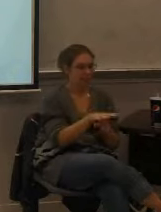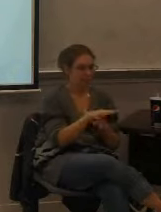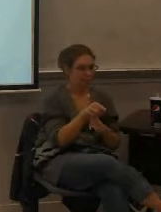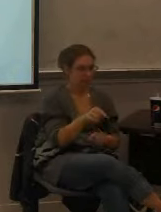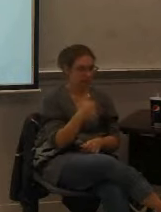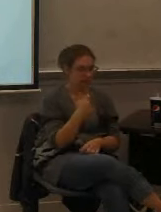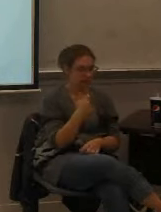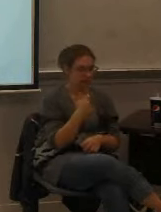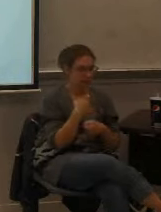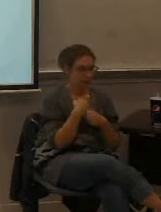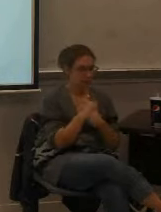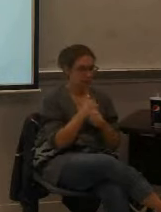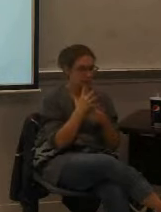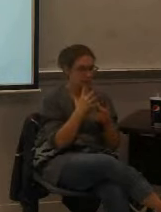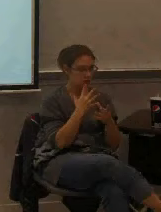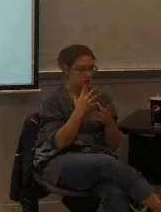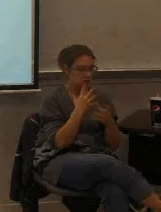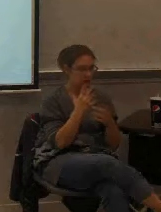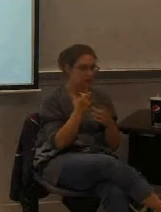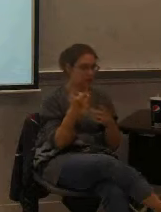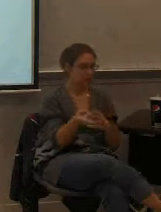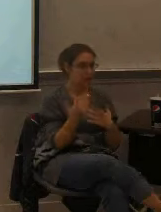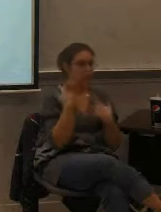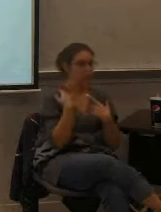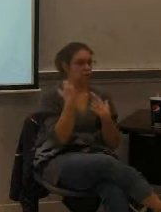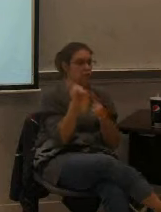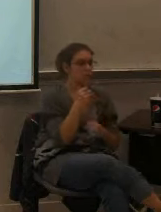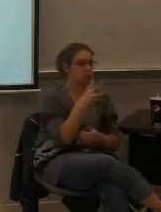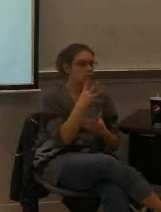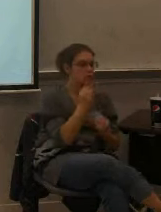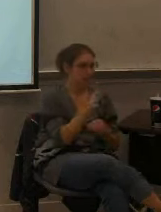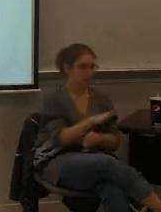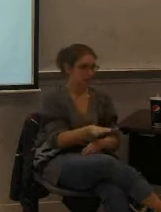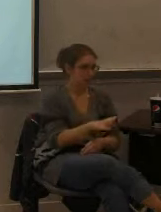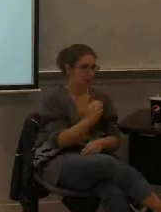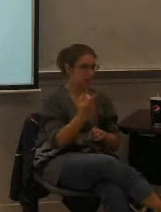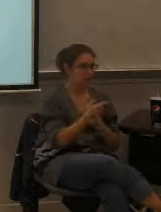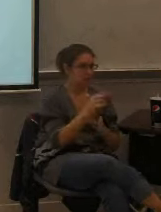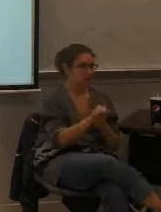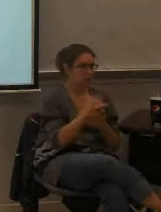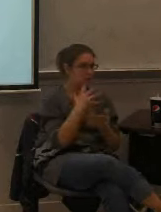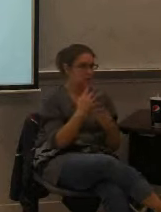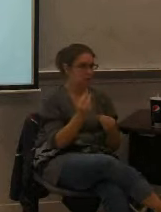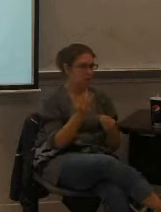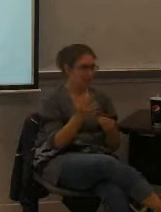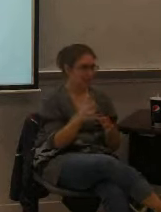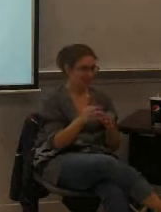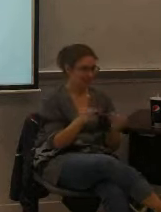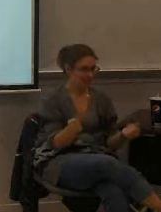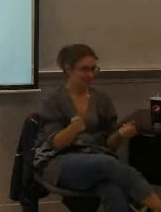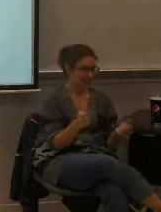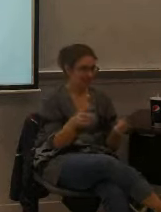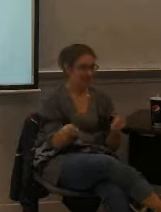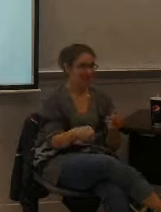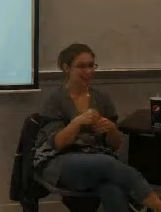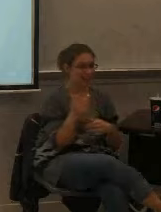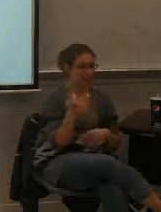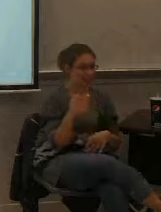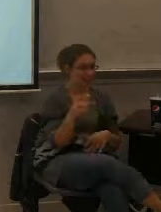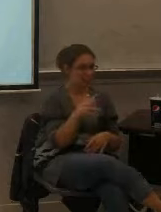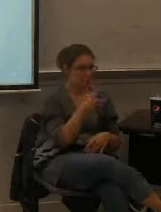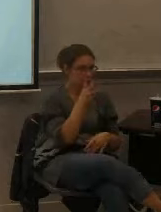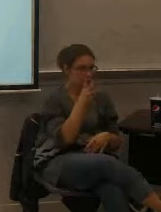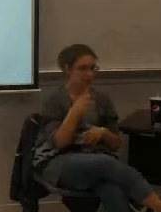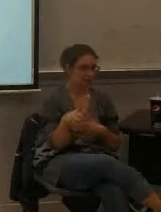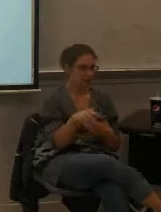actually create restore a wetland and use that wetland to take phosphorus out of the water. So